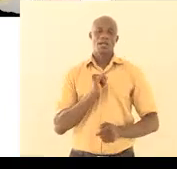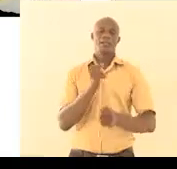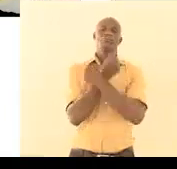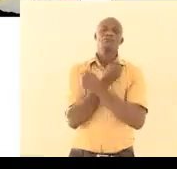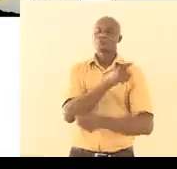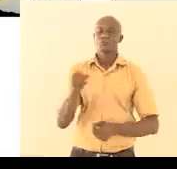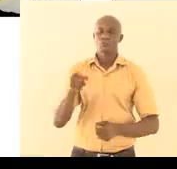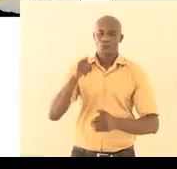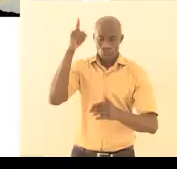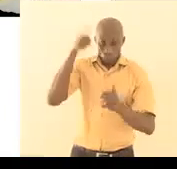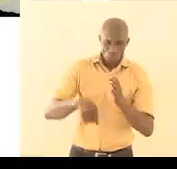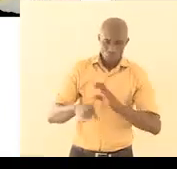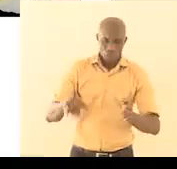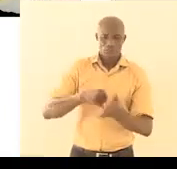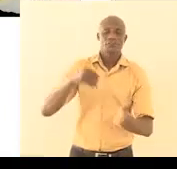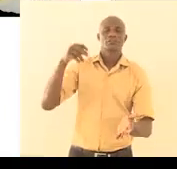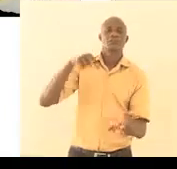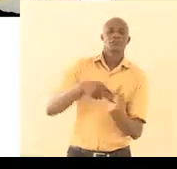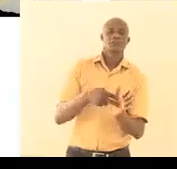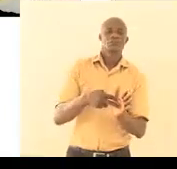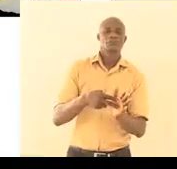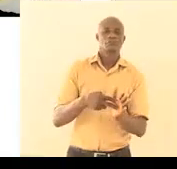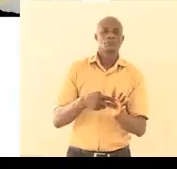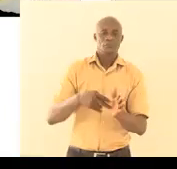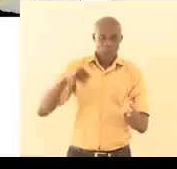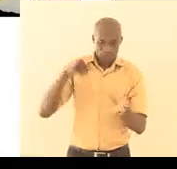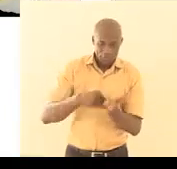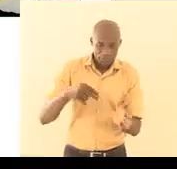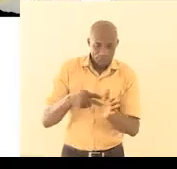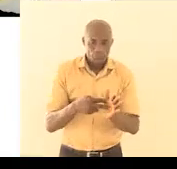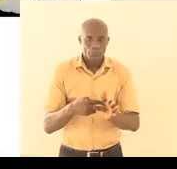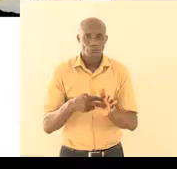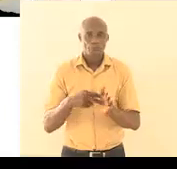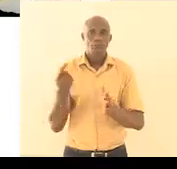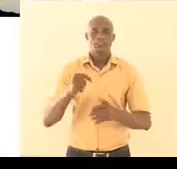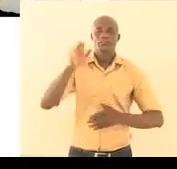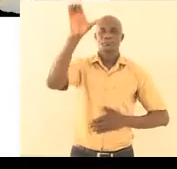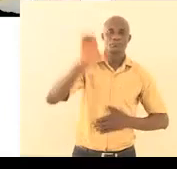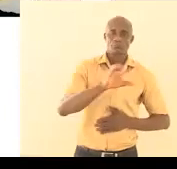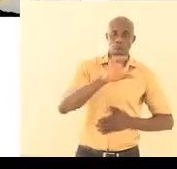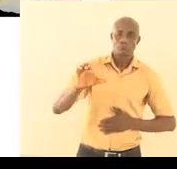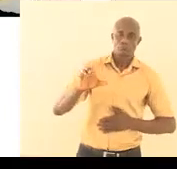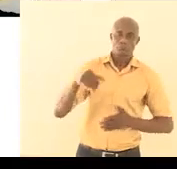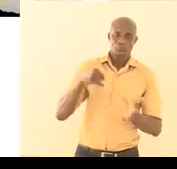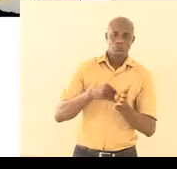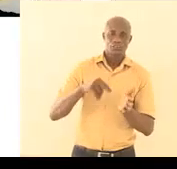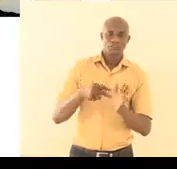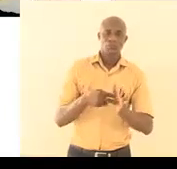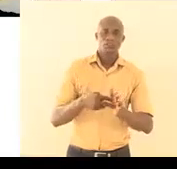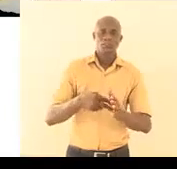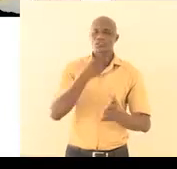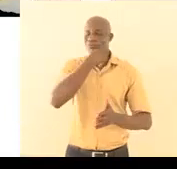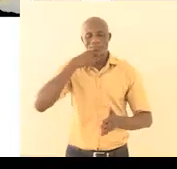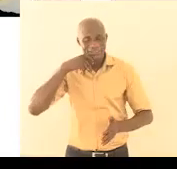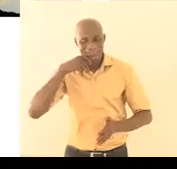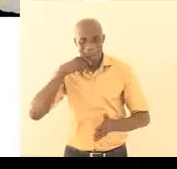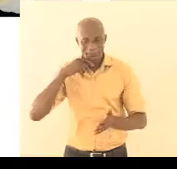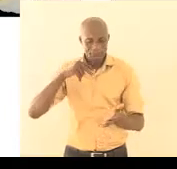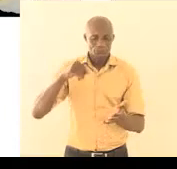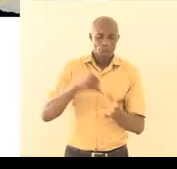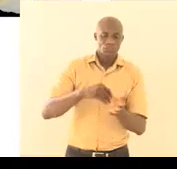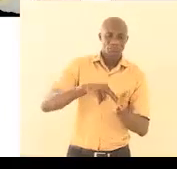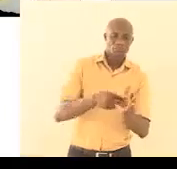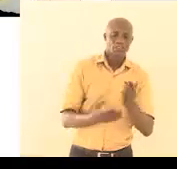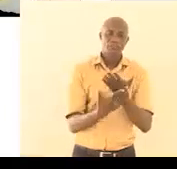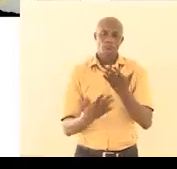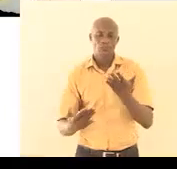you, what does it mean? It means the cross. It means sweat. It